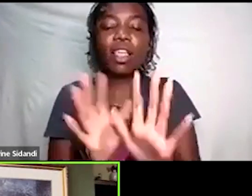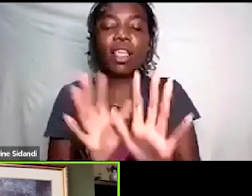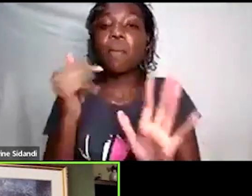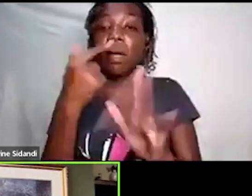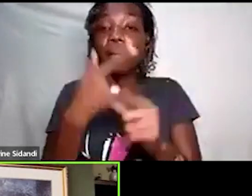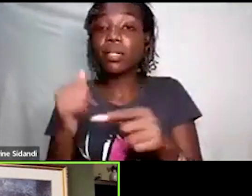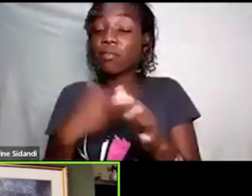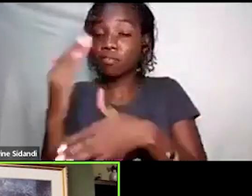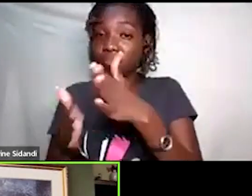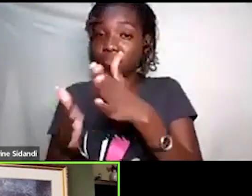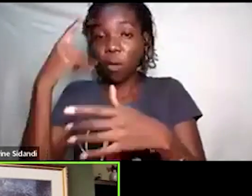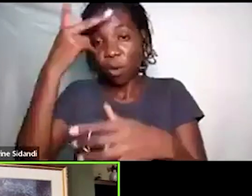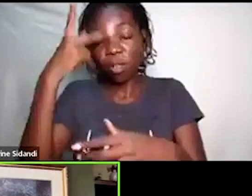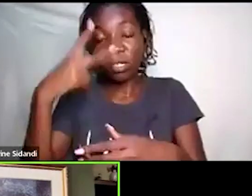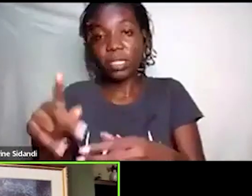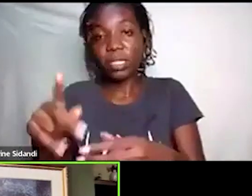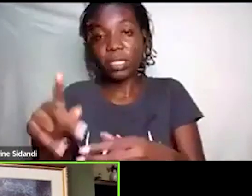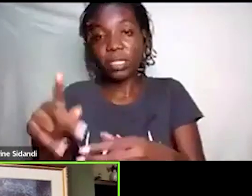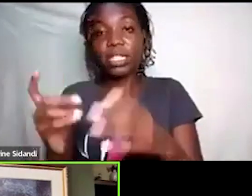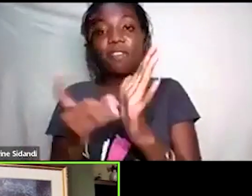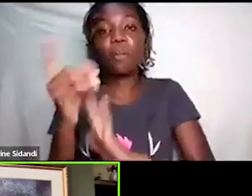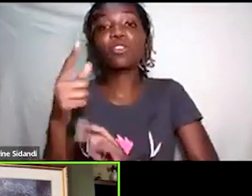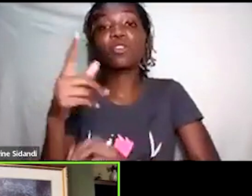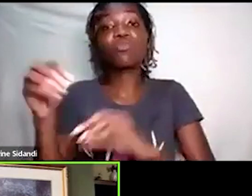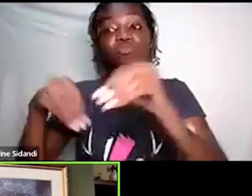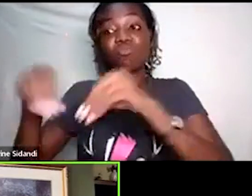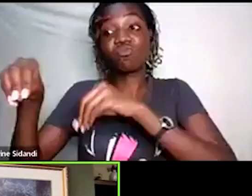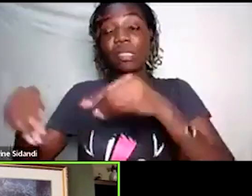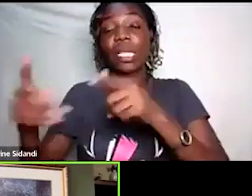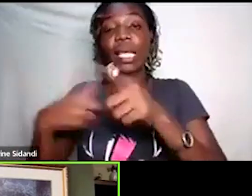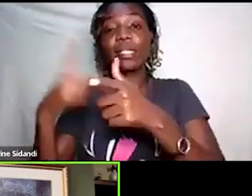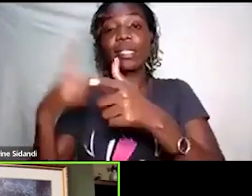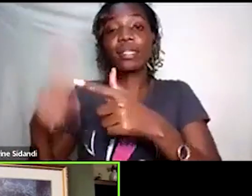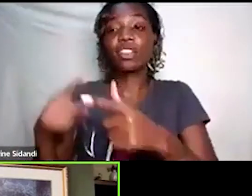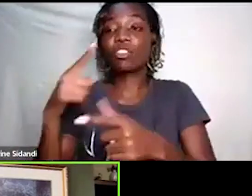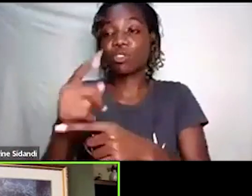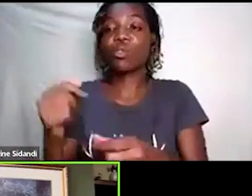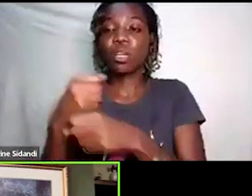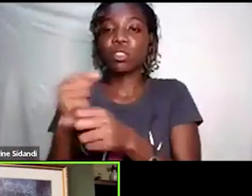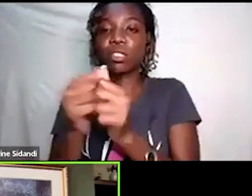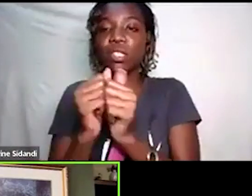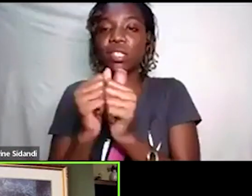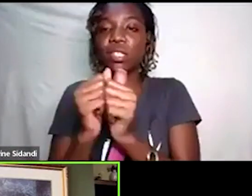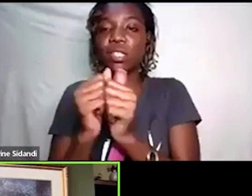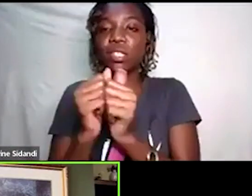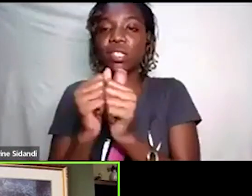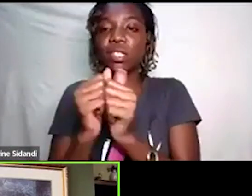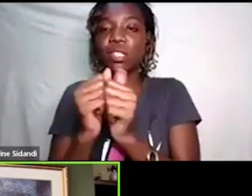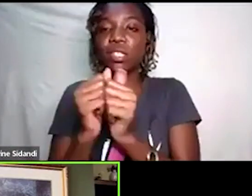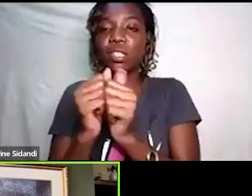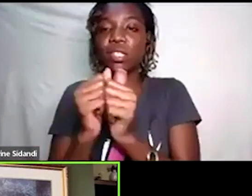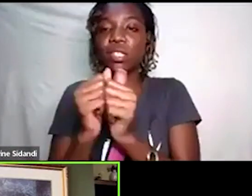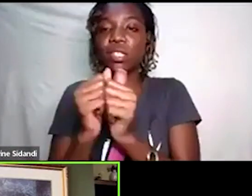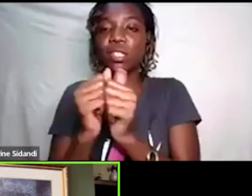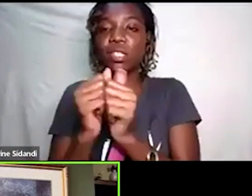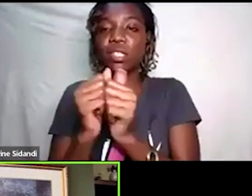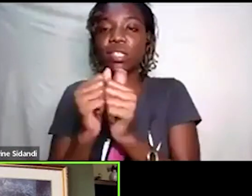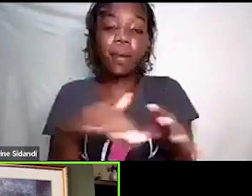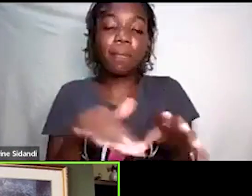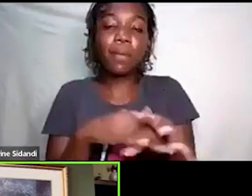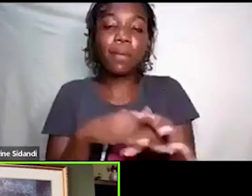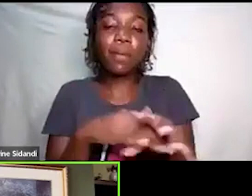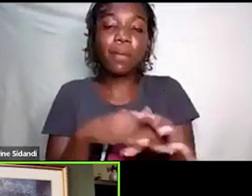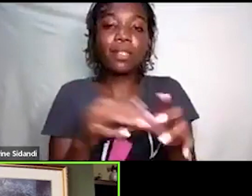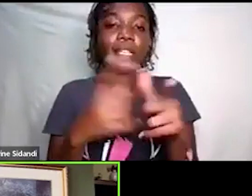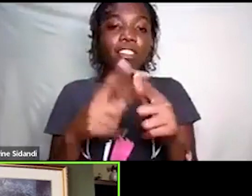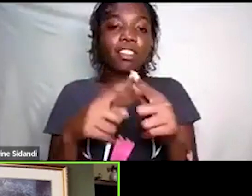possible, even with your spouse and other members of staff, and then push it on to your superiors and let them discuss with the board, because that's